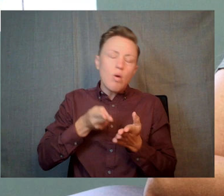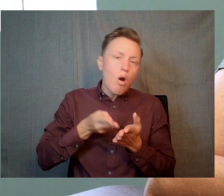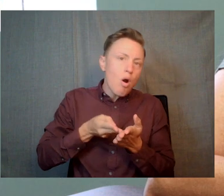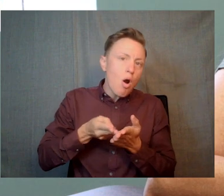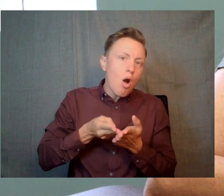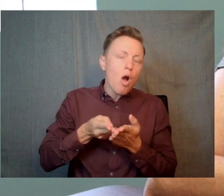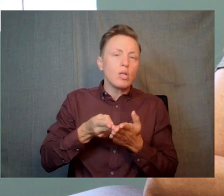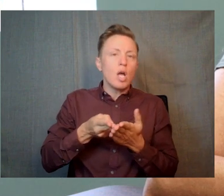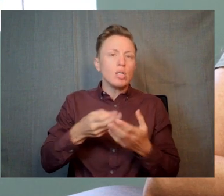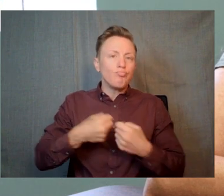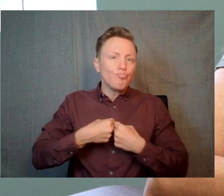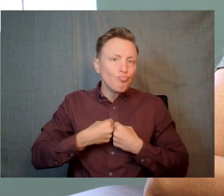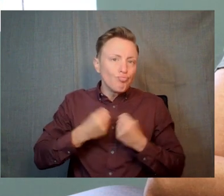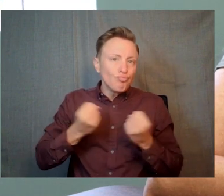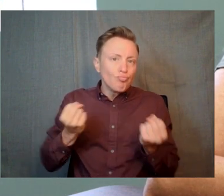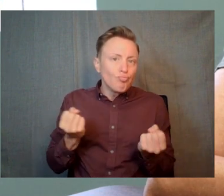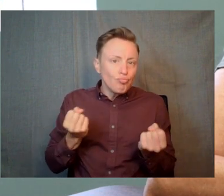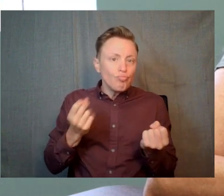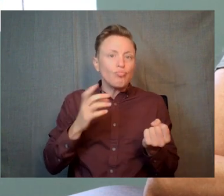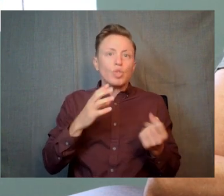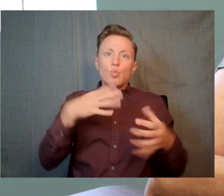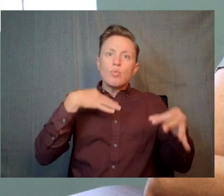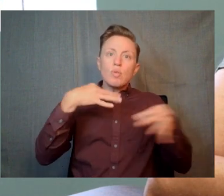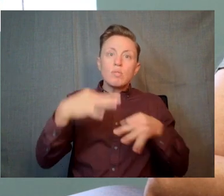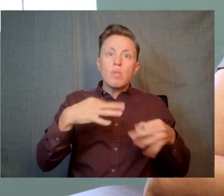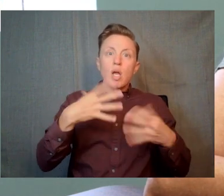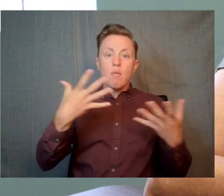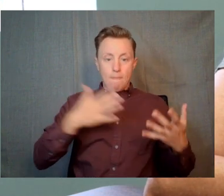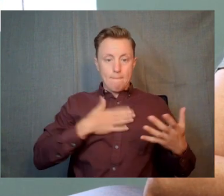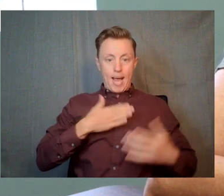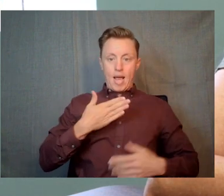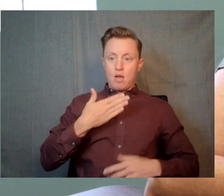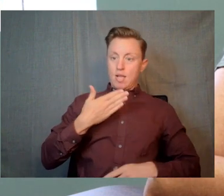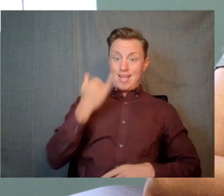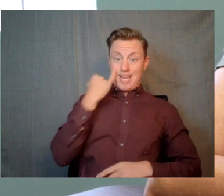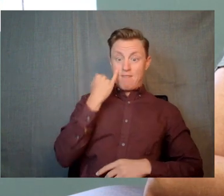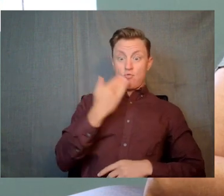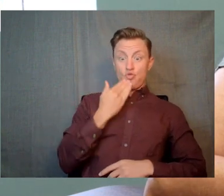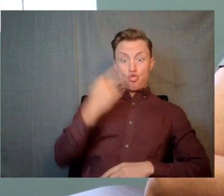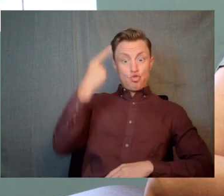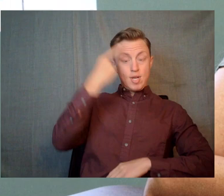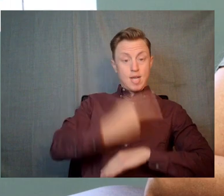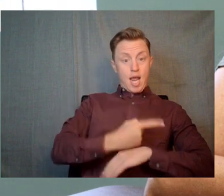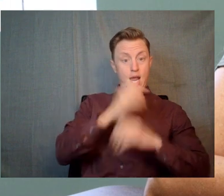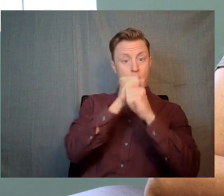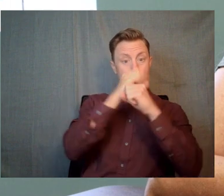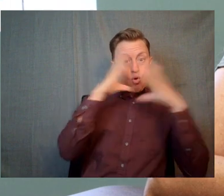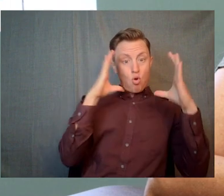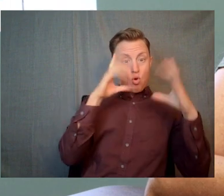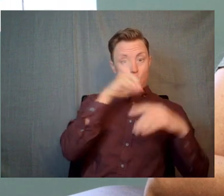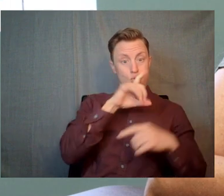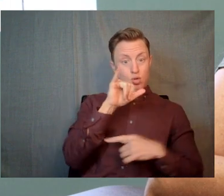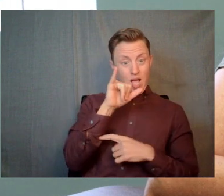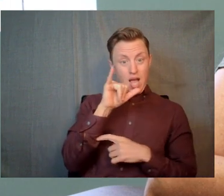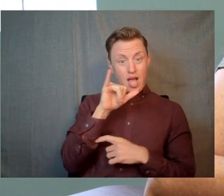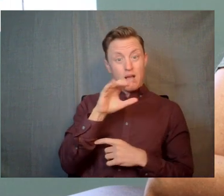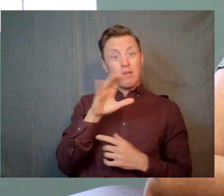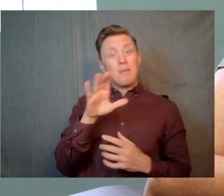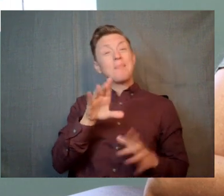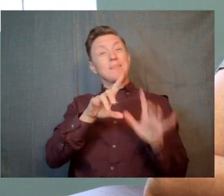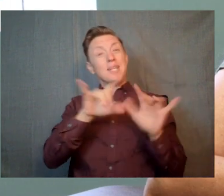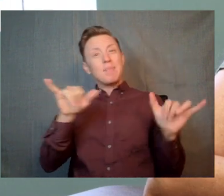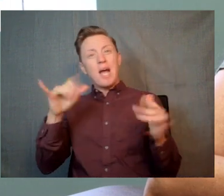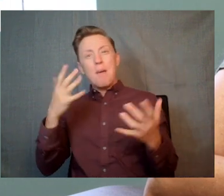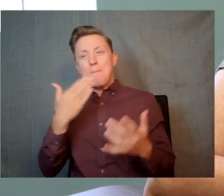and share not only what a good day looks like, but how much support you need on